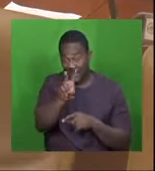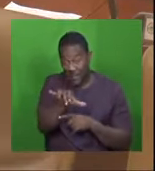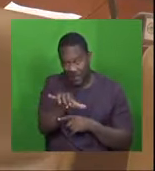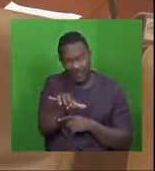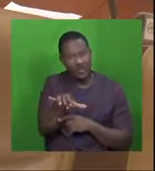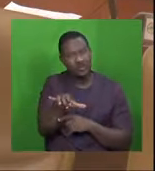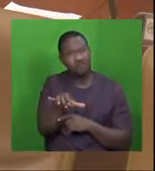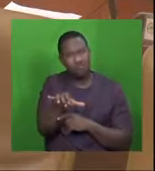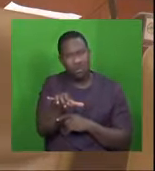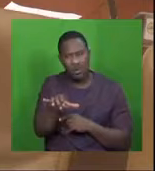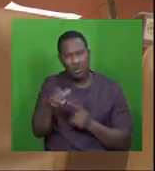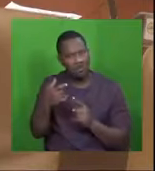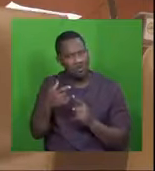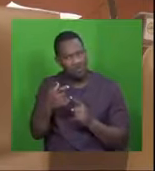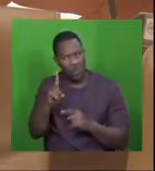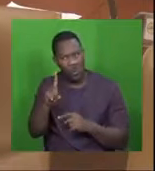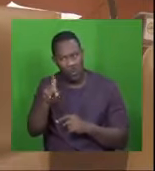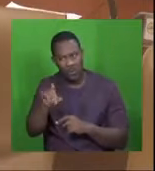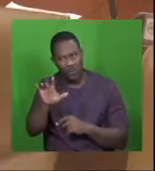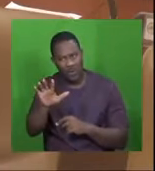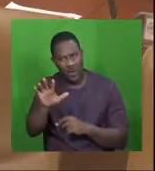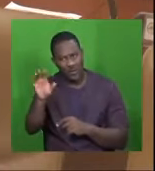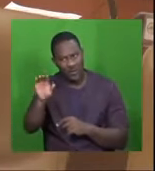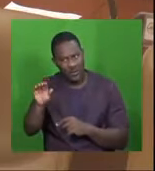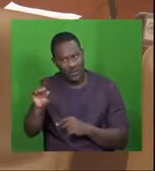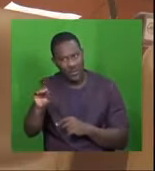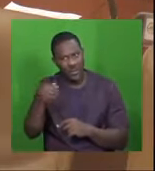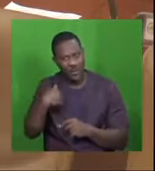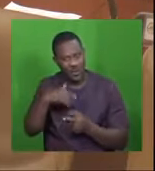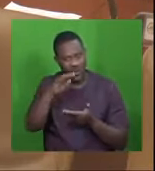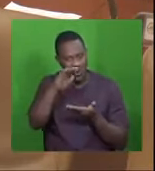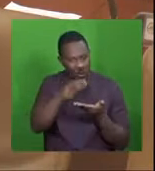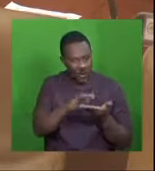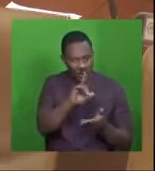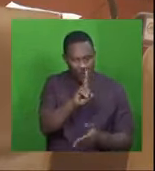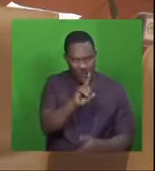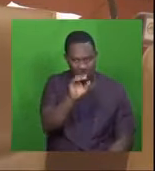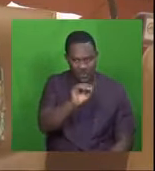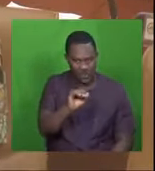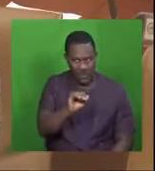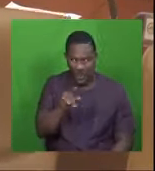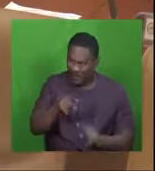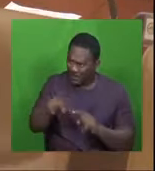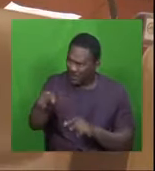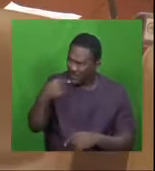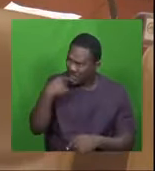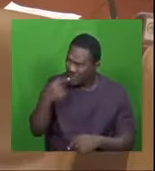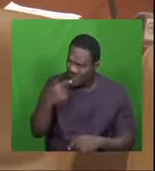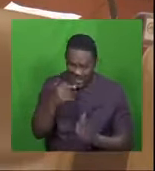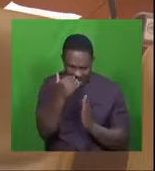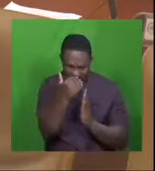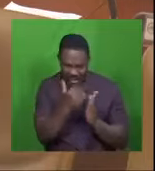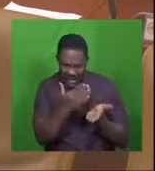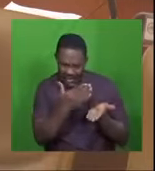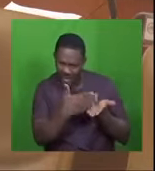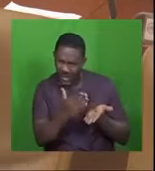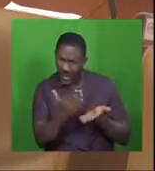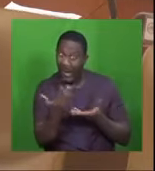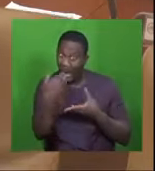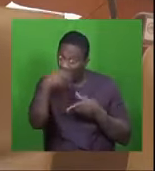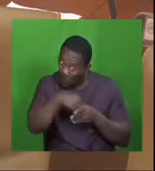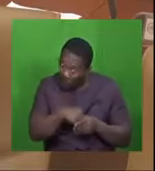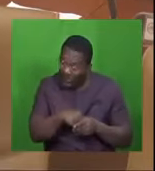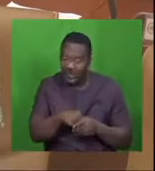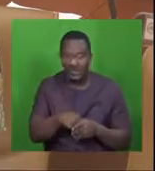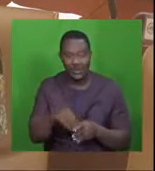that you resist the passage of this measure, then you are telling the people of Ghanaians that you resist the passage from the reduction